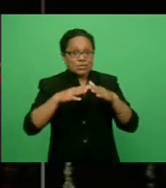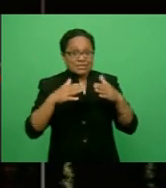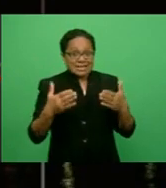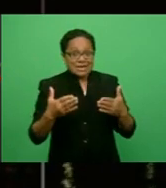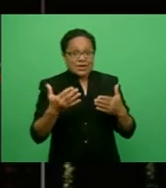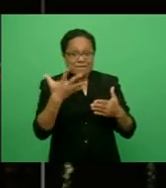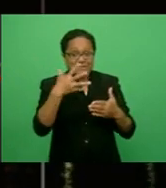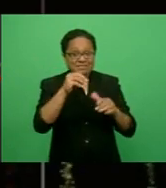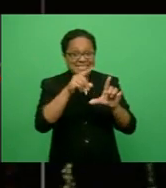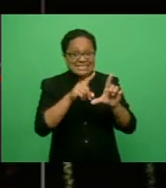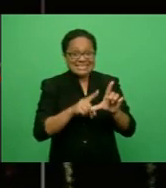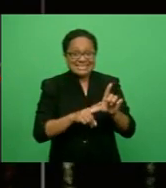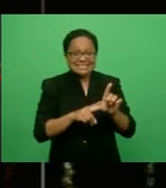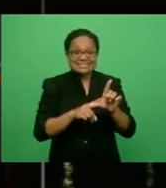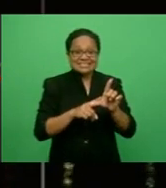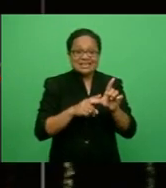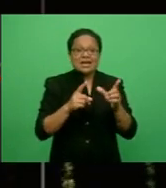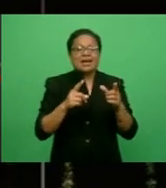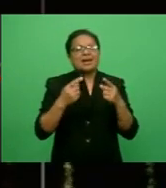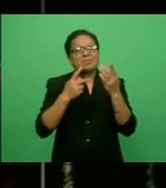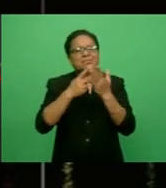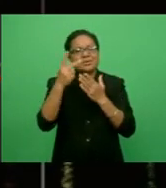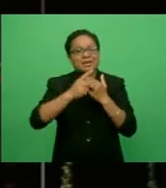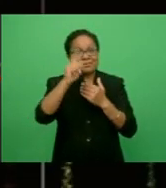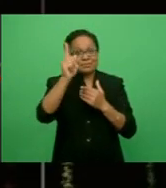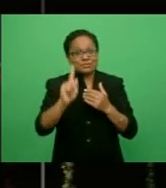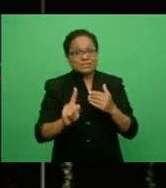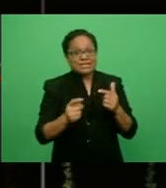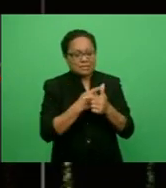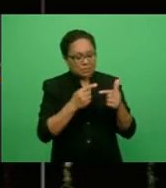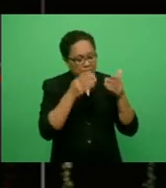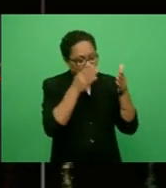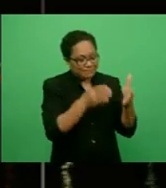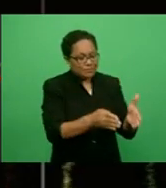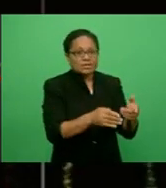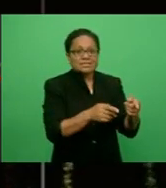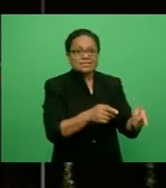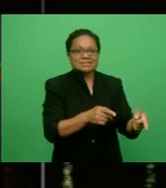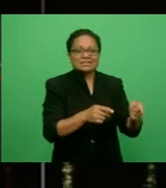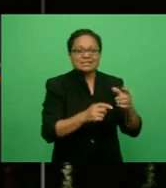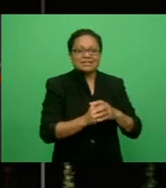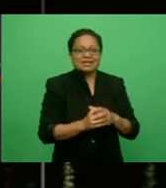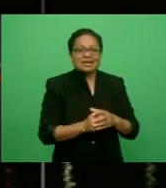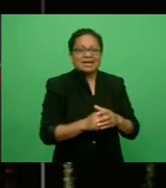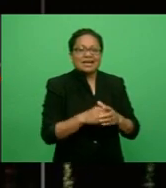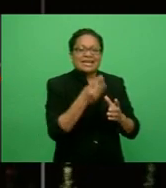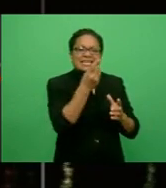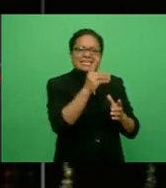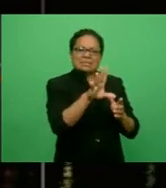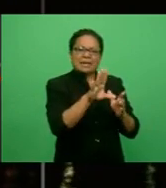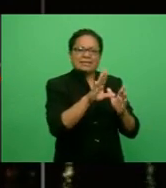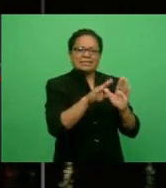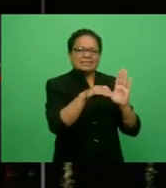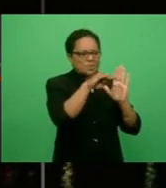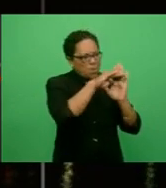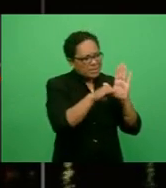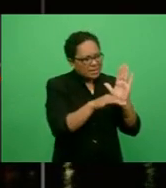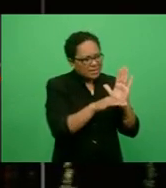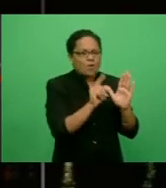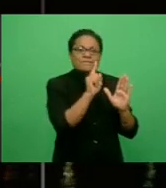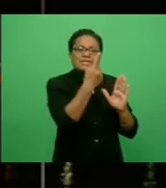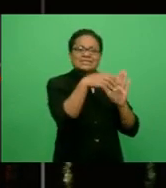today, we delve into the National Archives of Fiji to take a glance at Fiji's Independence Order, or our first constitution,